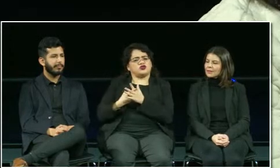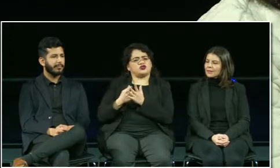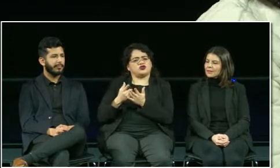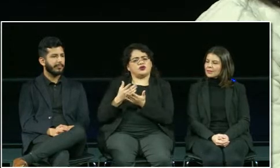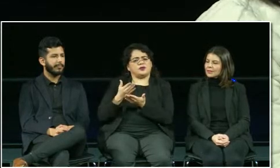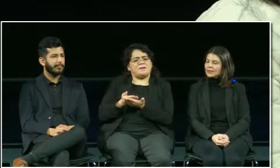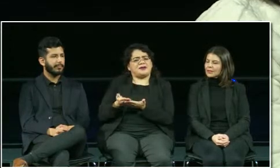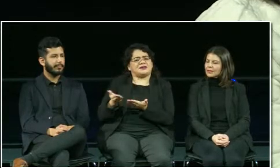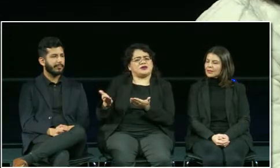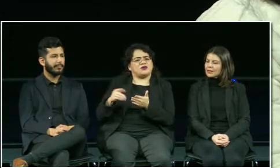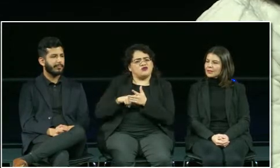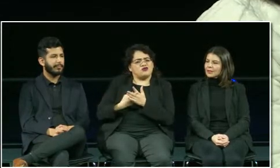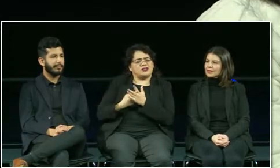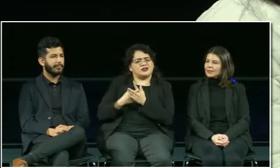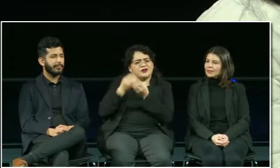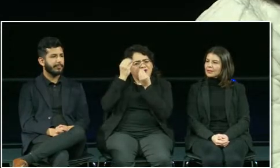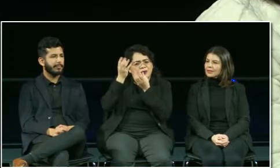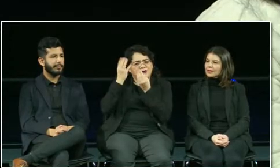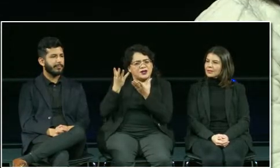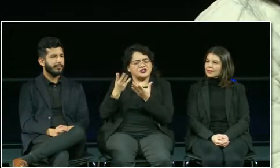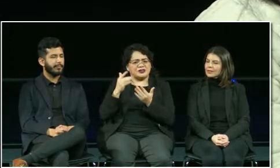balance,